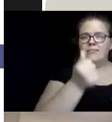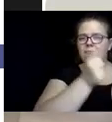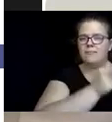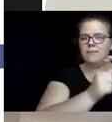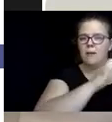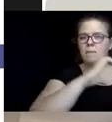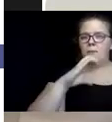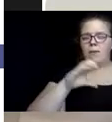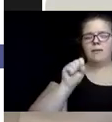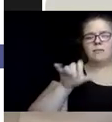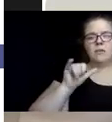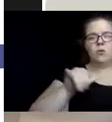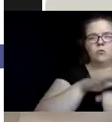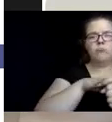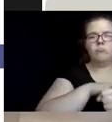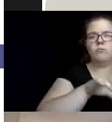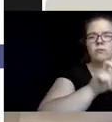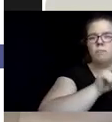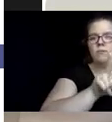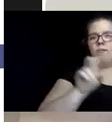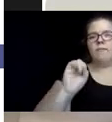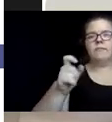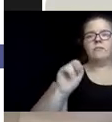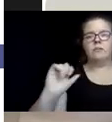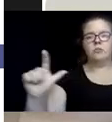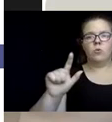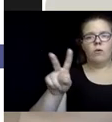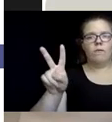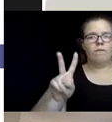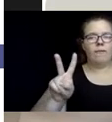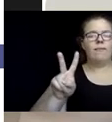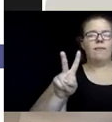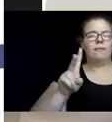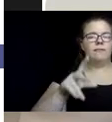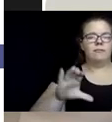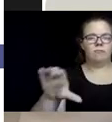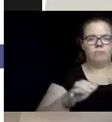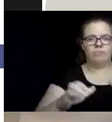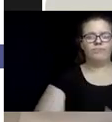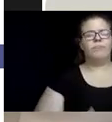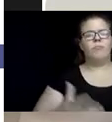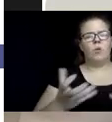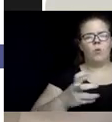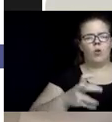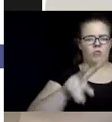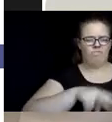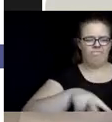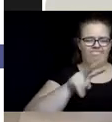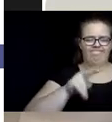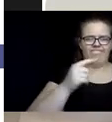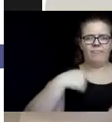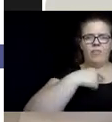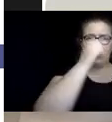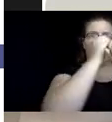Syracuse Area Domestic and Sexual Violence Coalition, spent some time re-looking at our vision statement and our mission